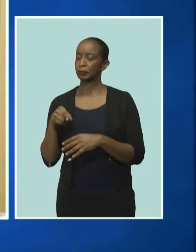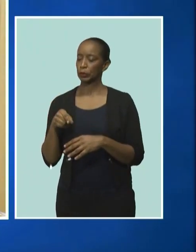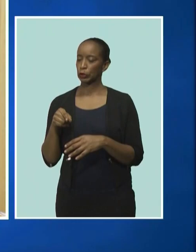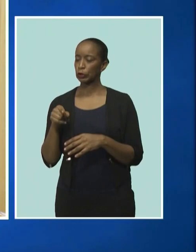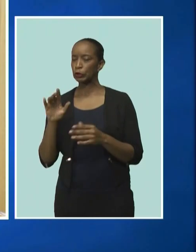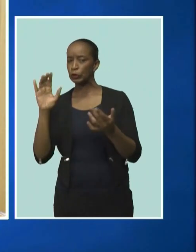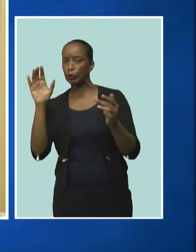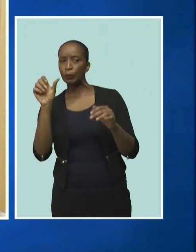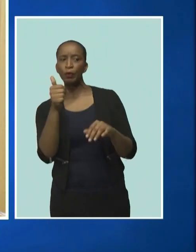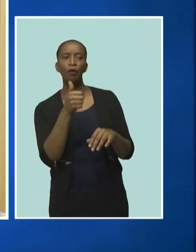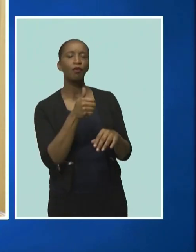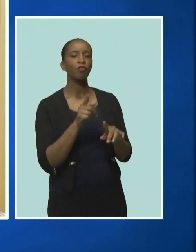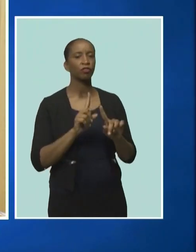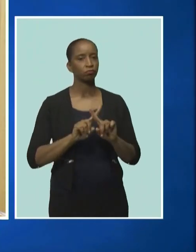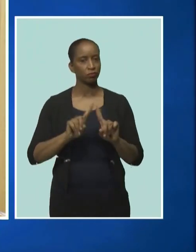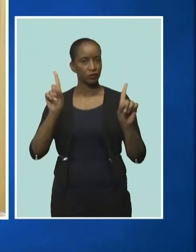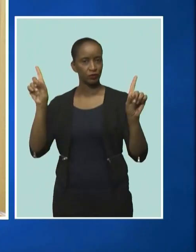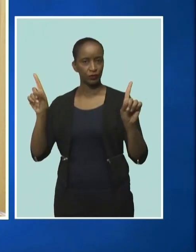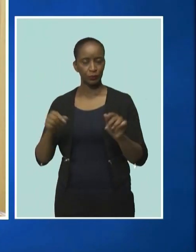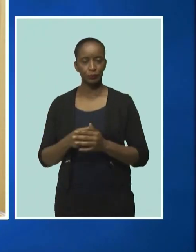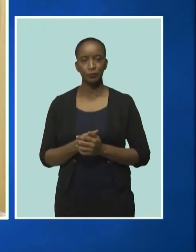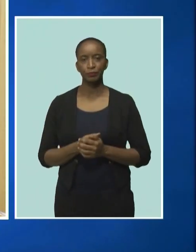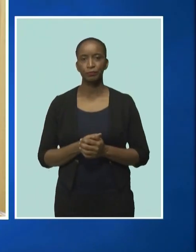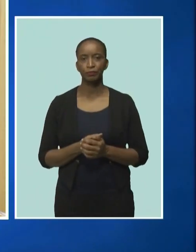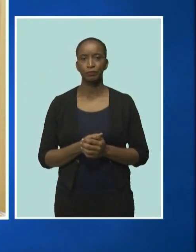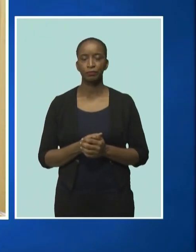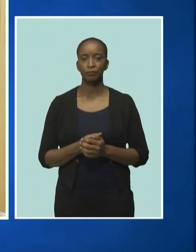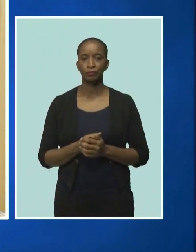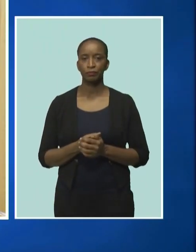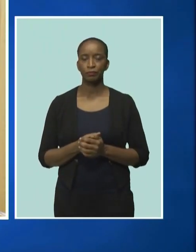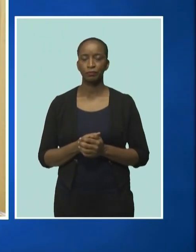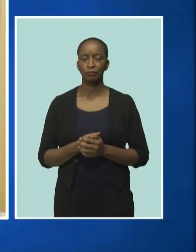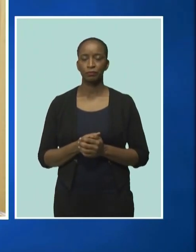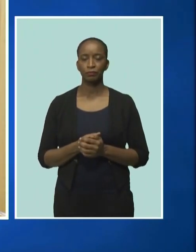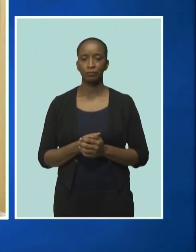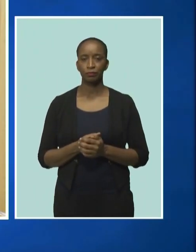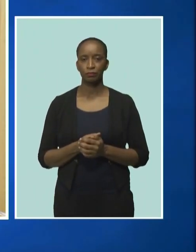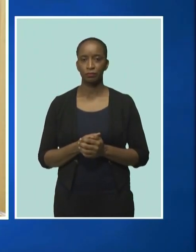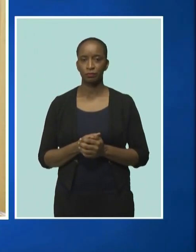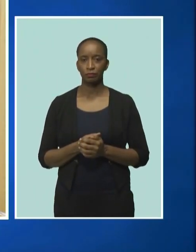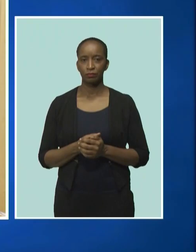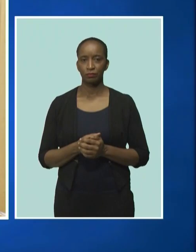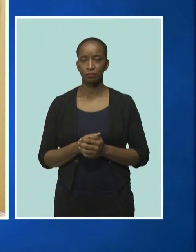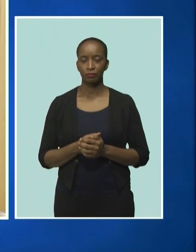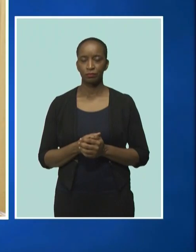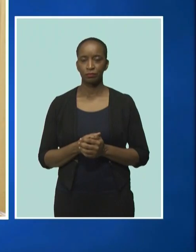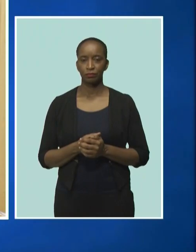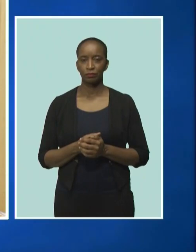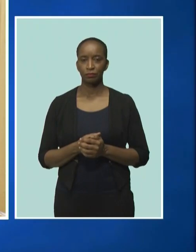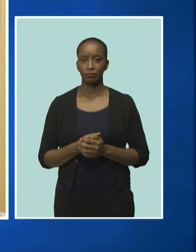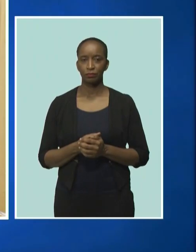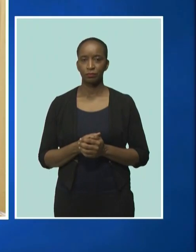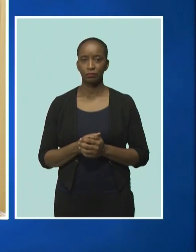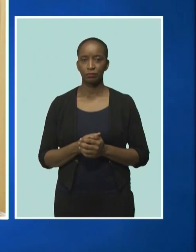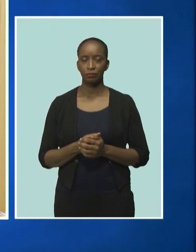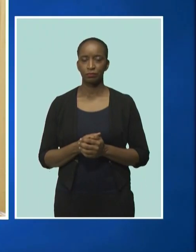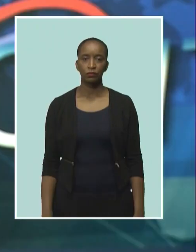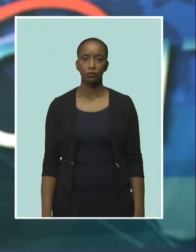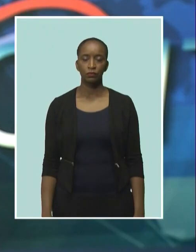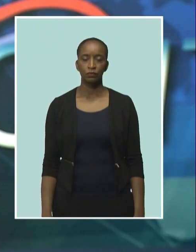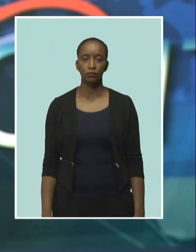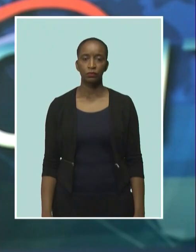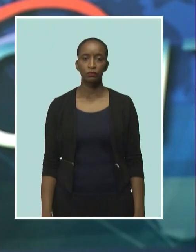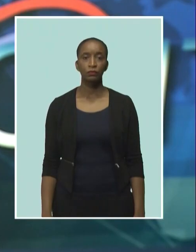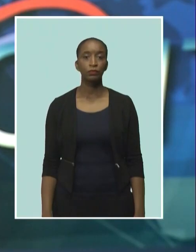product line from others in the marketplace. Trevor Thorpe for the YES Business Report.